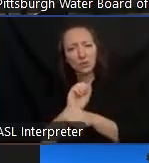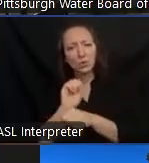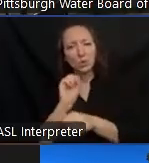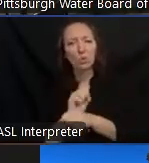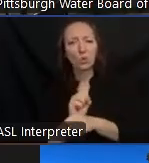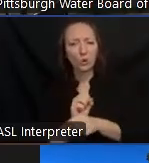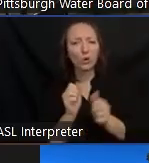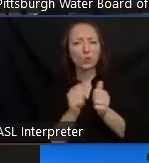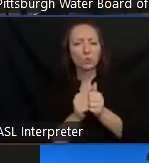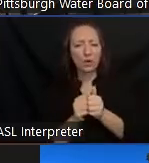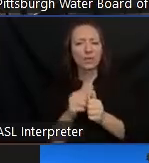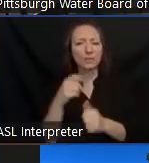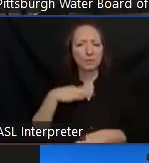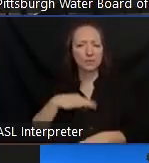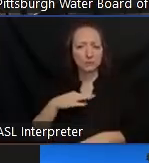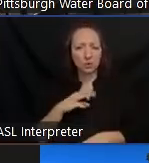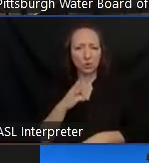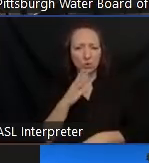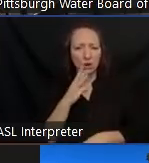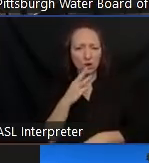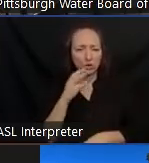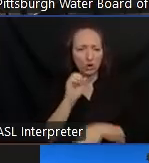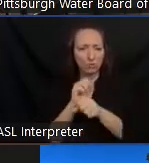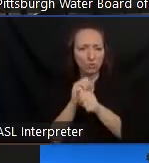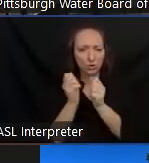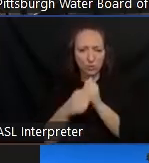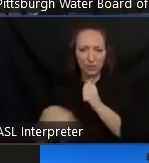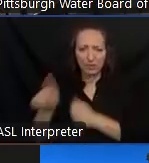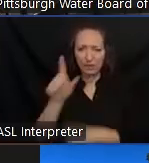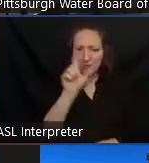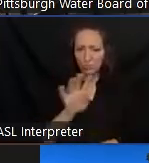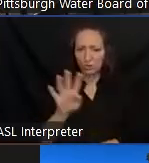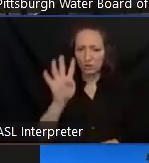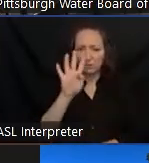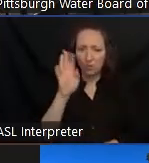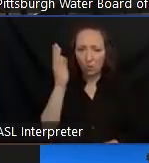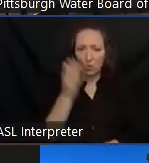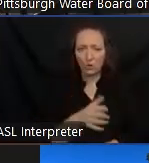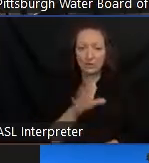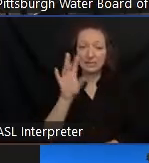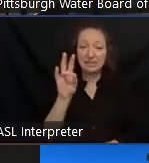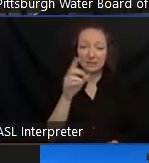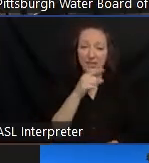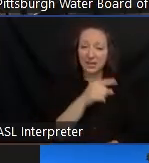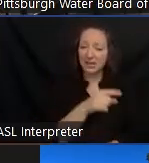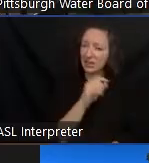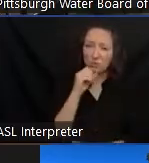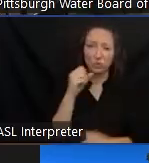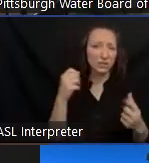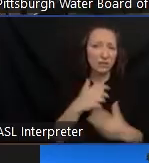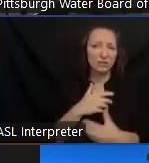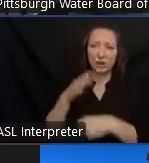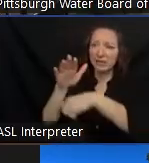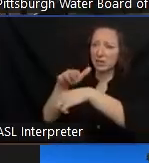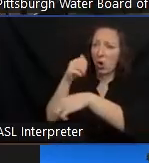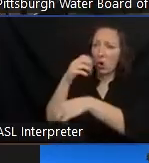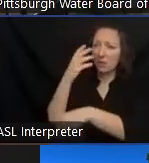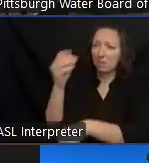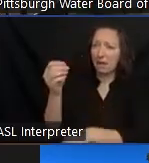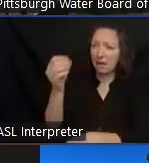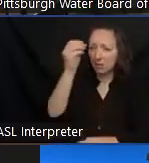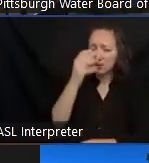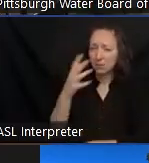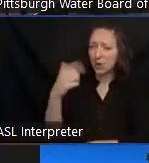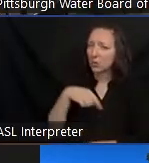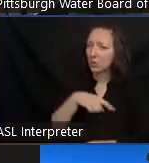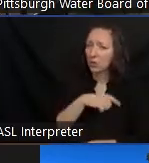us 24/7. And he wasn't afraid of calling out when he thought we were falling short. And that was an admired trait. He